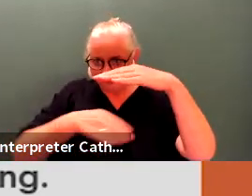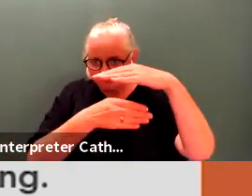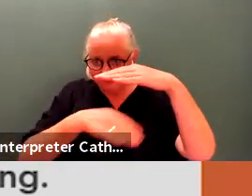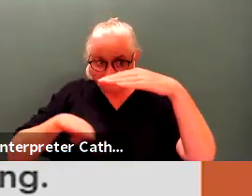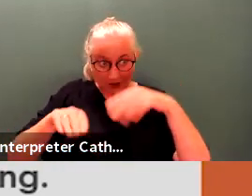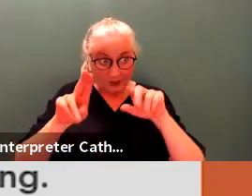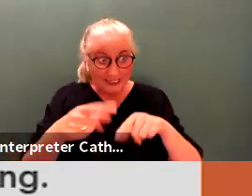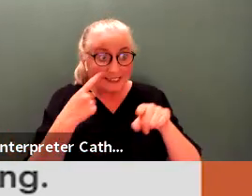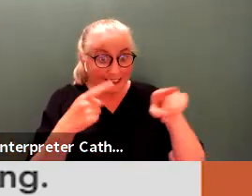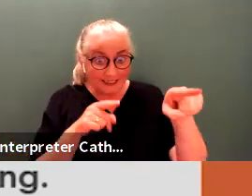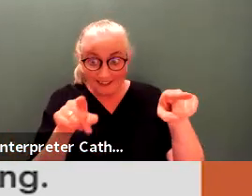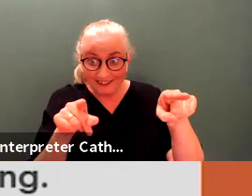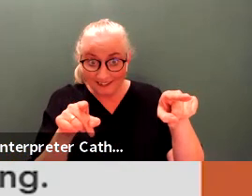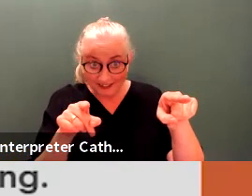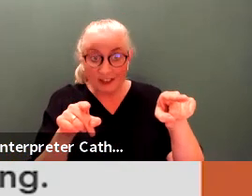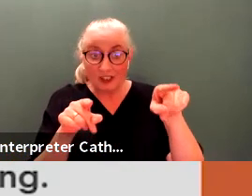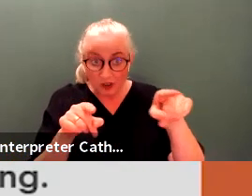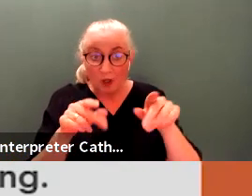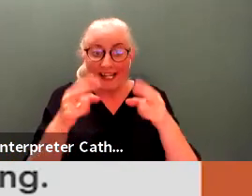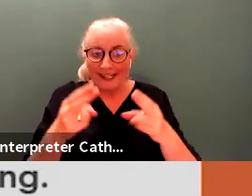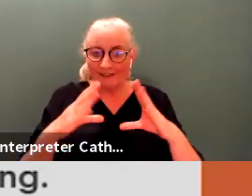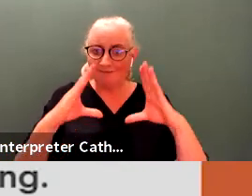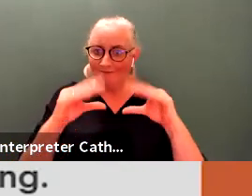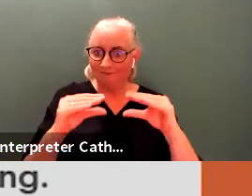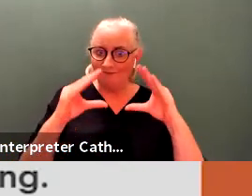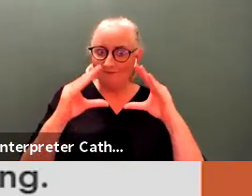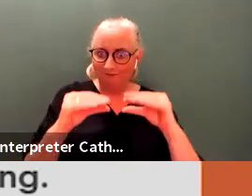they are the cylinder, and everything needs to be working optimally.